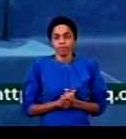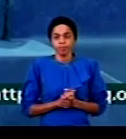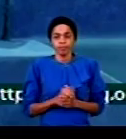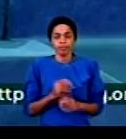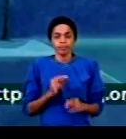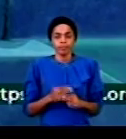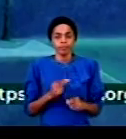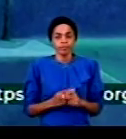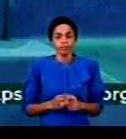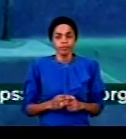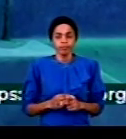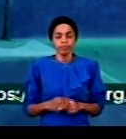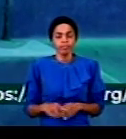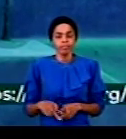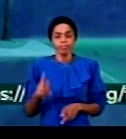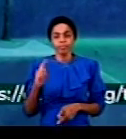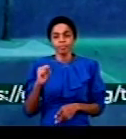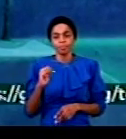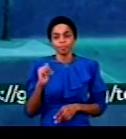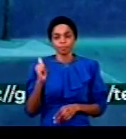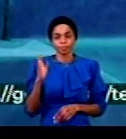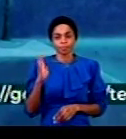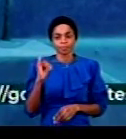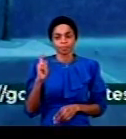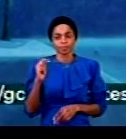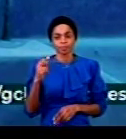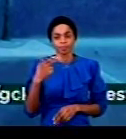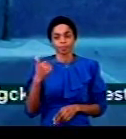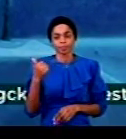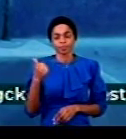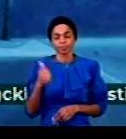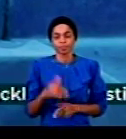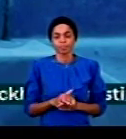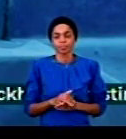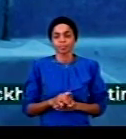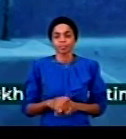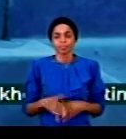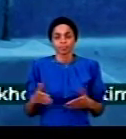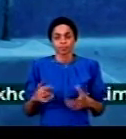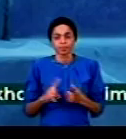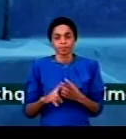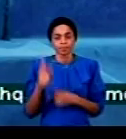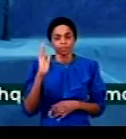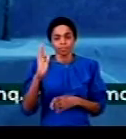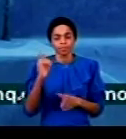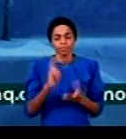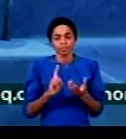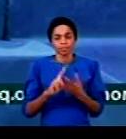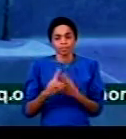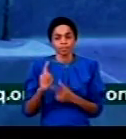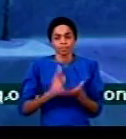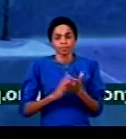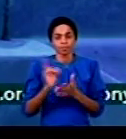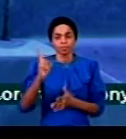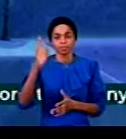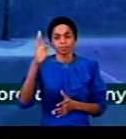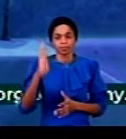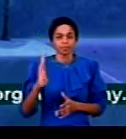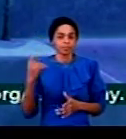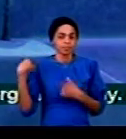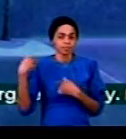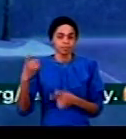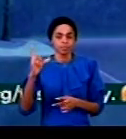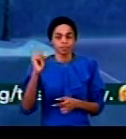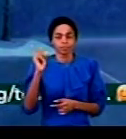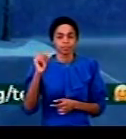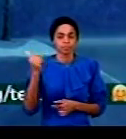Since 2018, I've been having pain and movements of something in the left hand of my tummy. But by